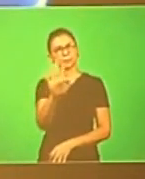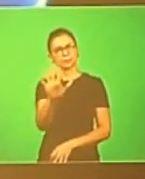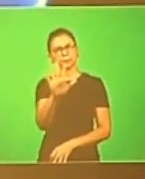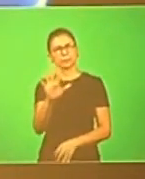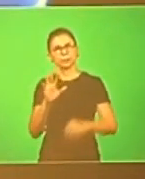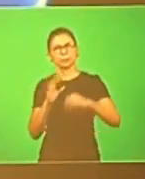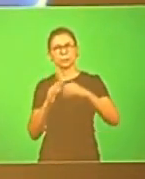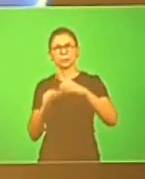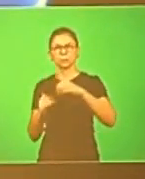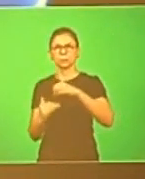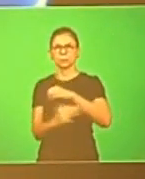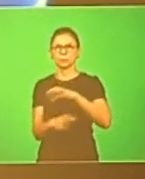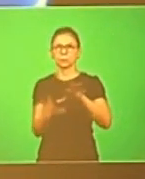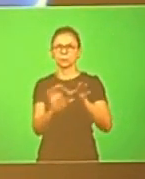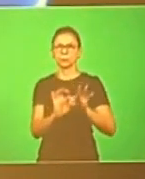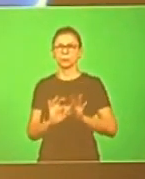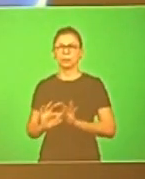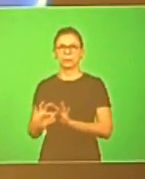and Oceania,